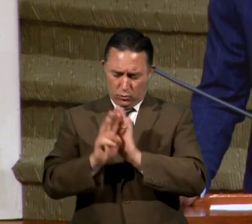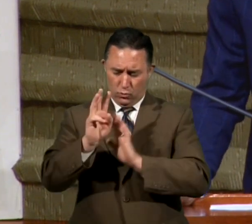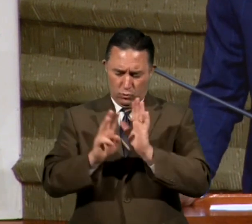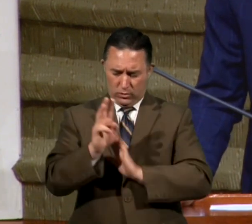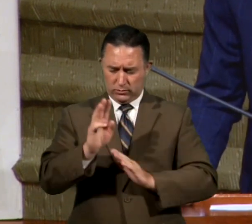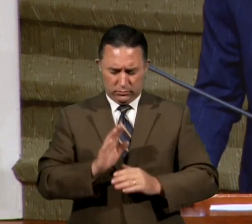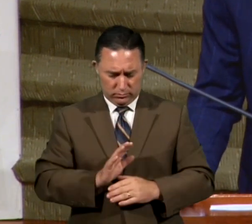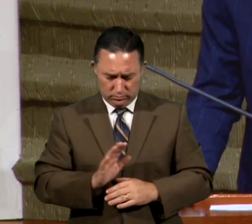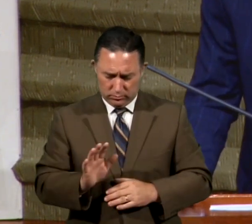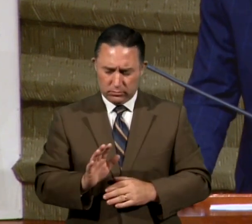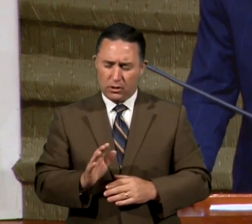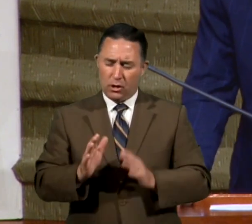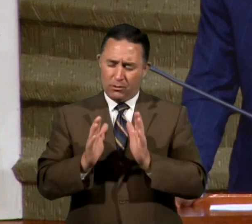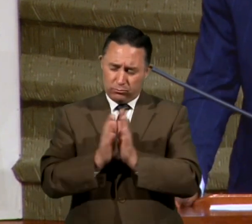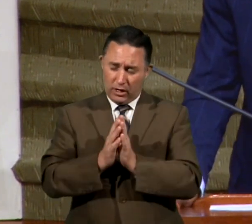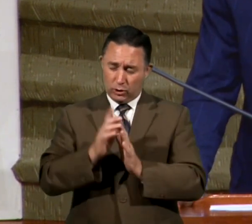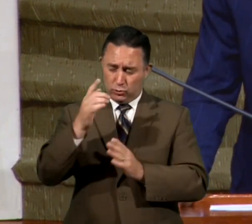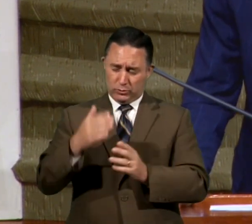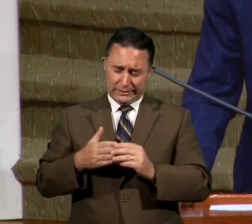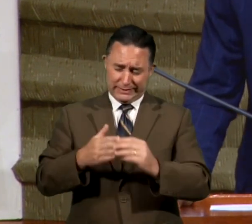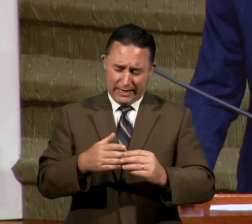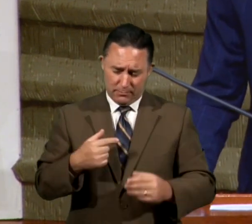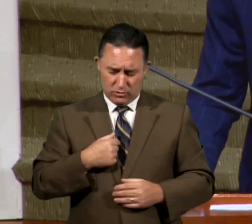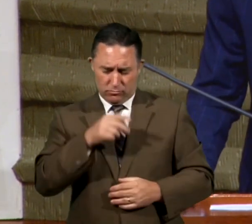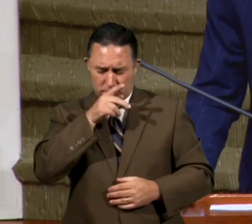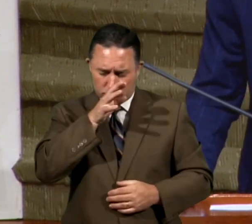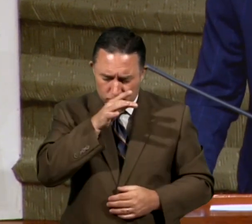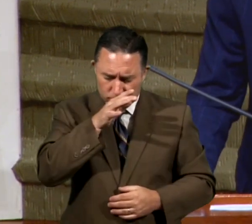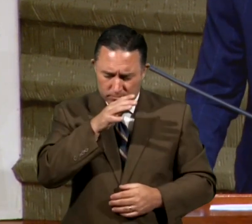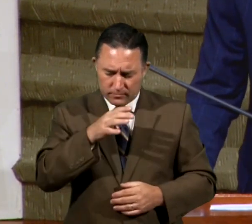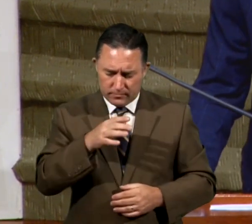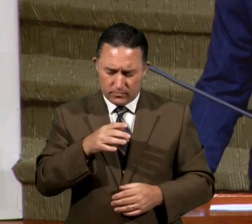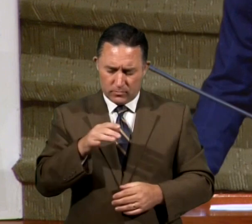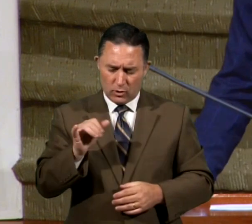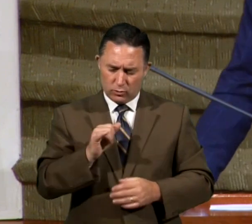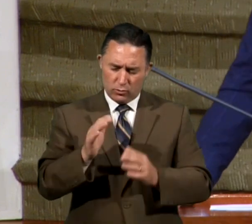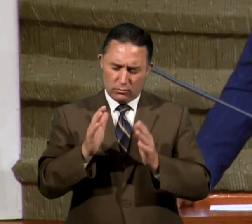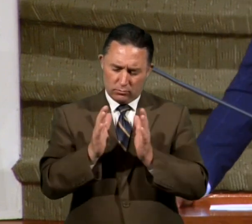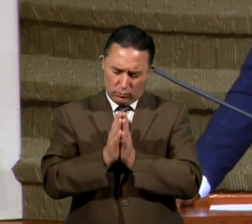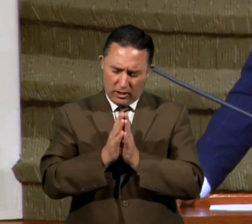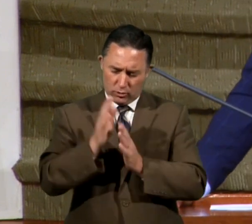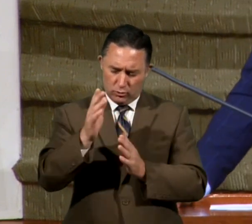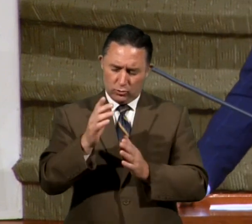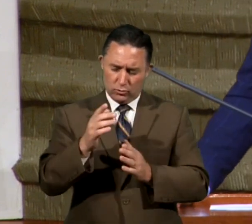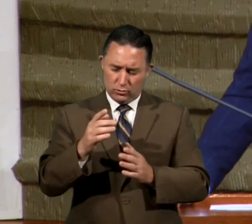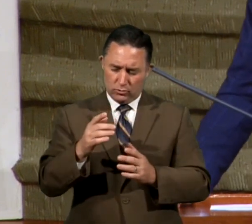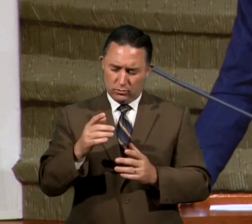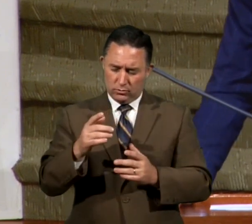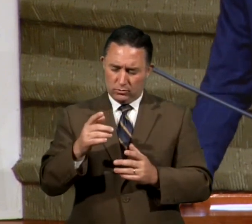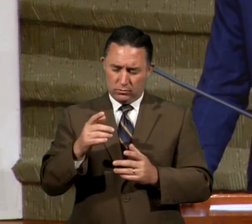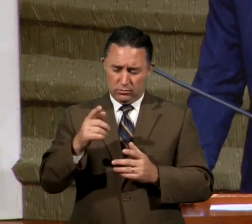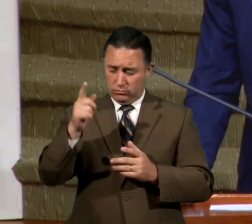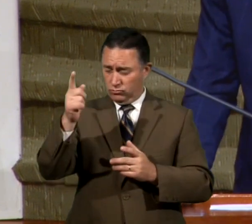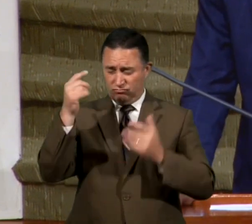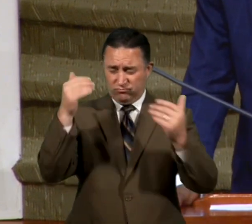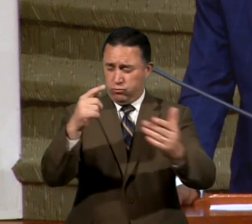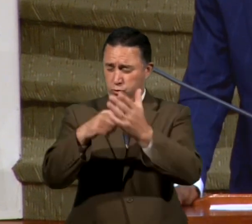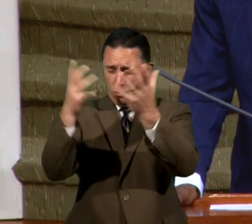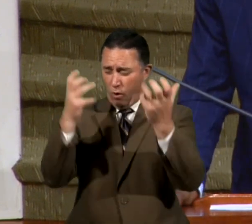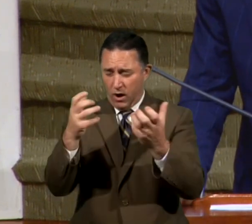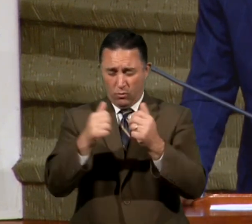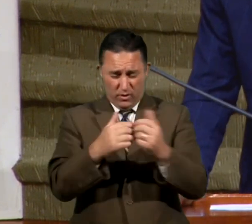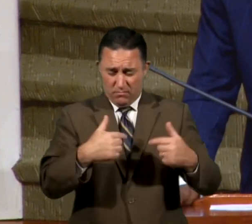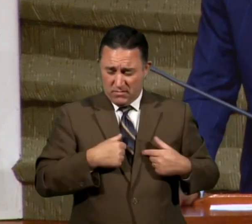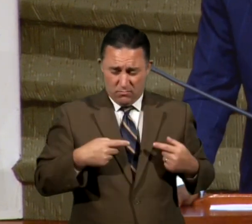Wilkerson. I pray, God, that you would guide my lips. I also pray, God, that you would be reckless without my permission. I